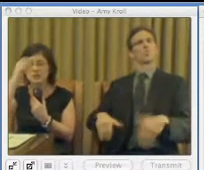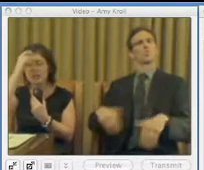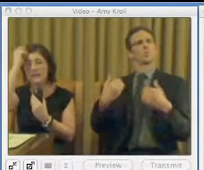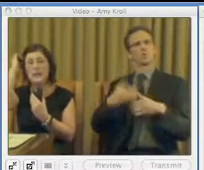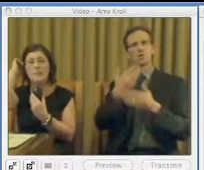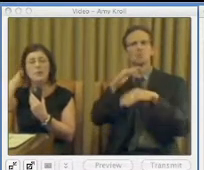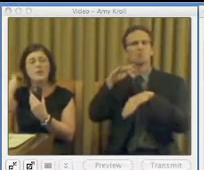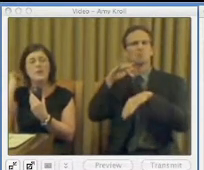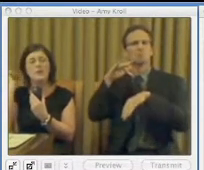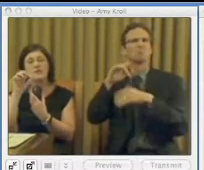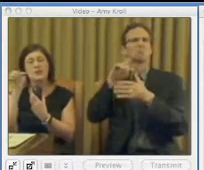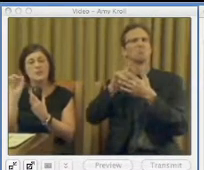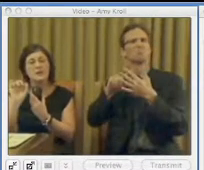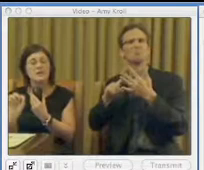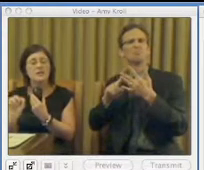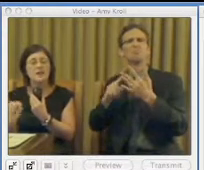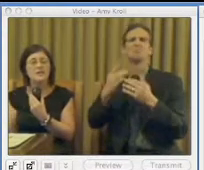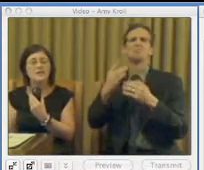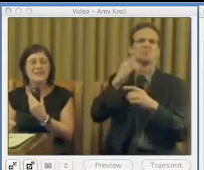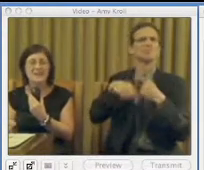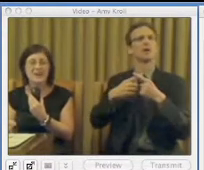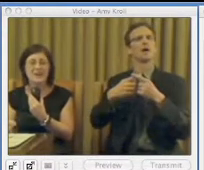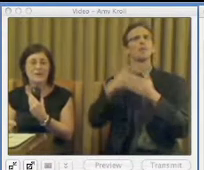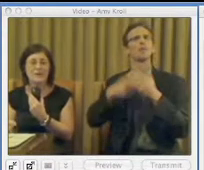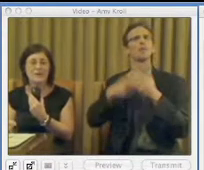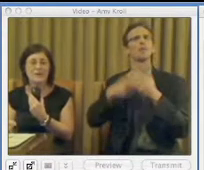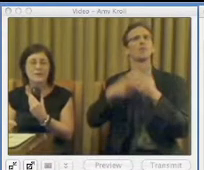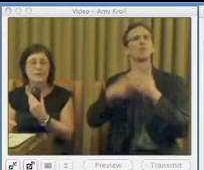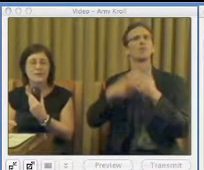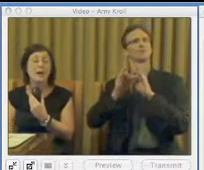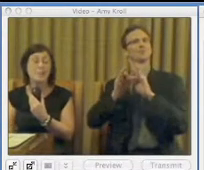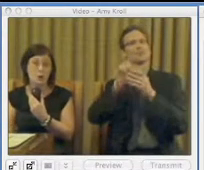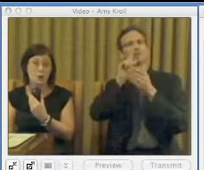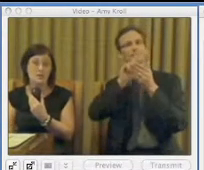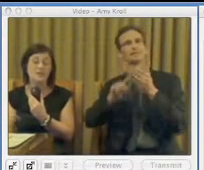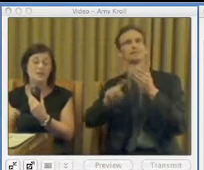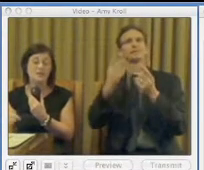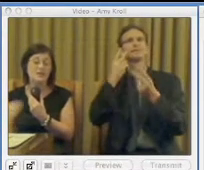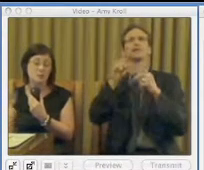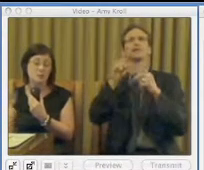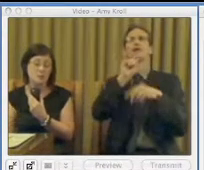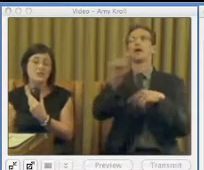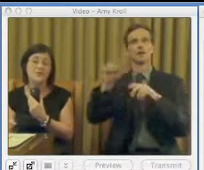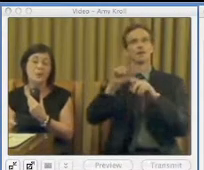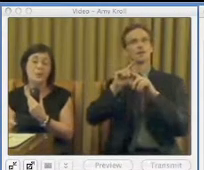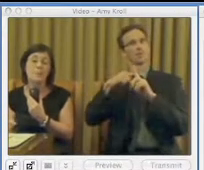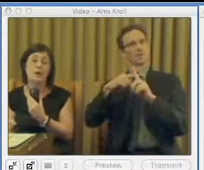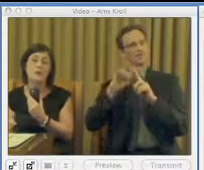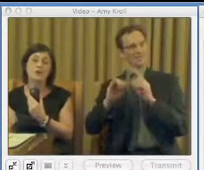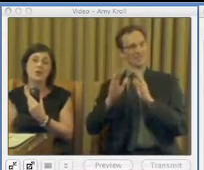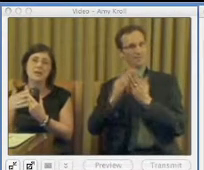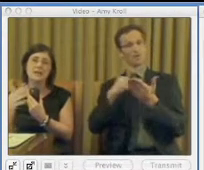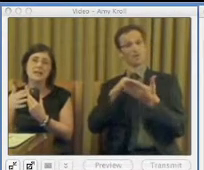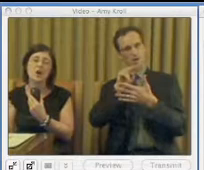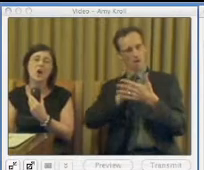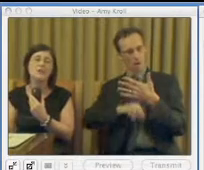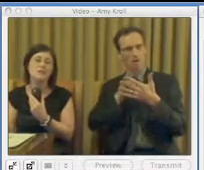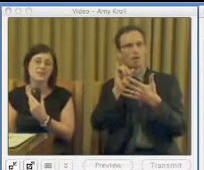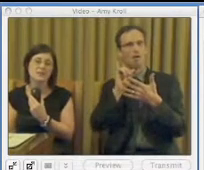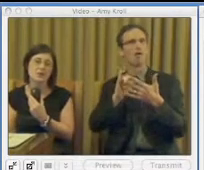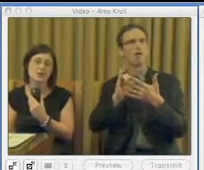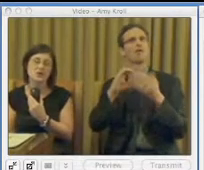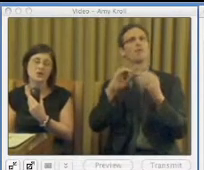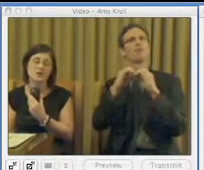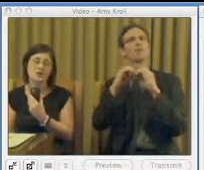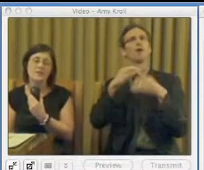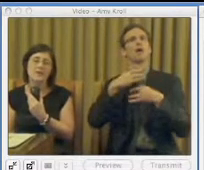to research in our field, but also to give you a little bit of a taster of the things that are in that book. So if you're interested, you might want to follow up.